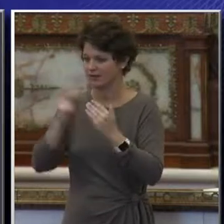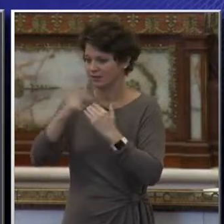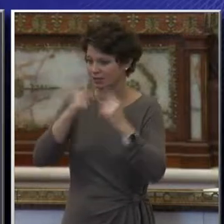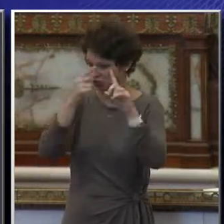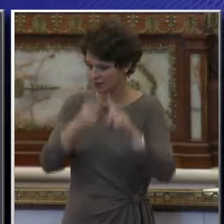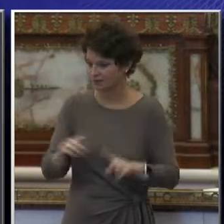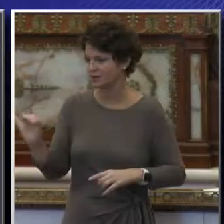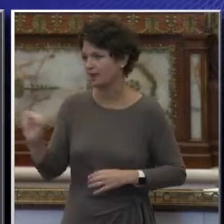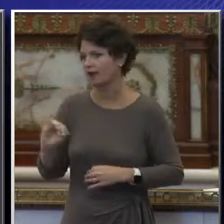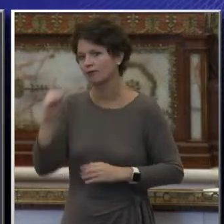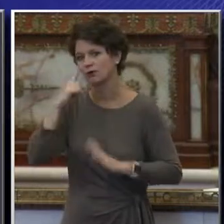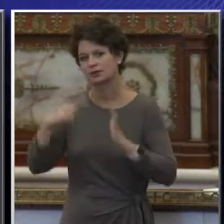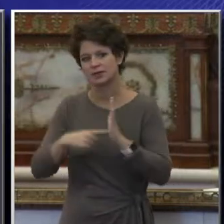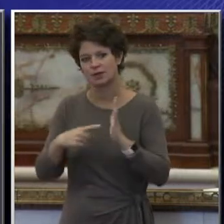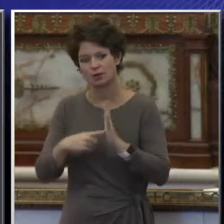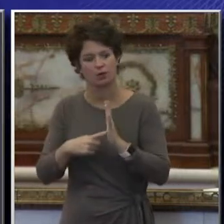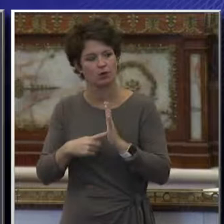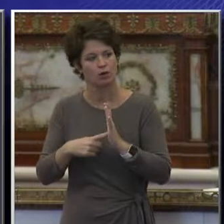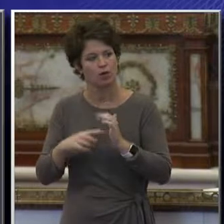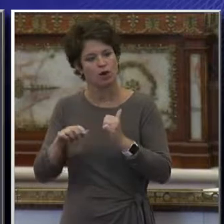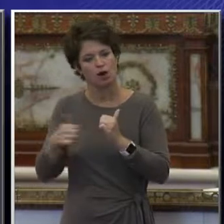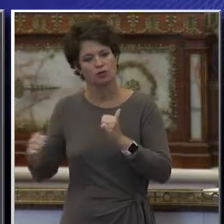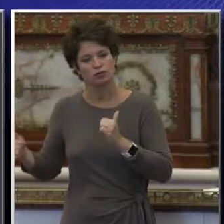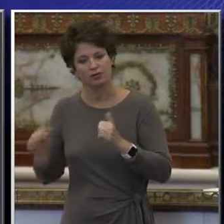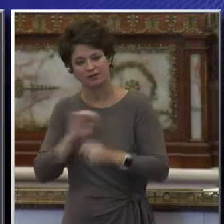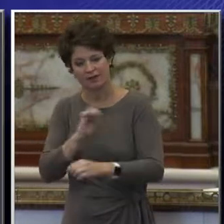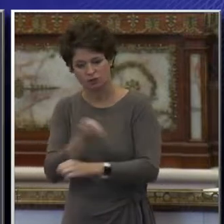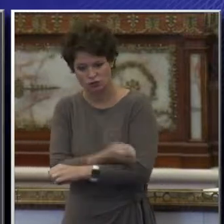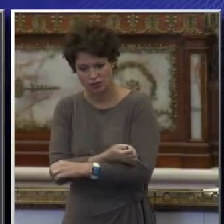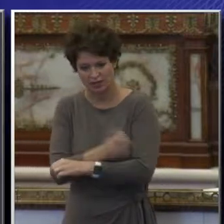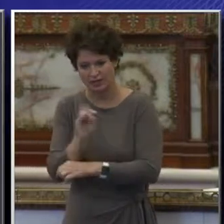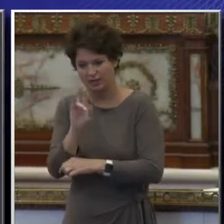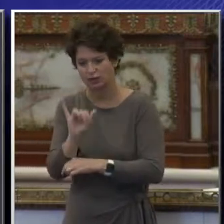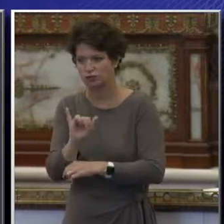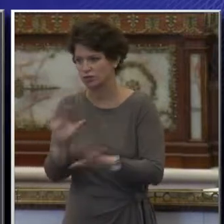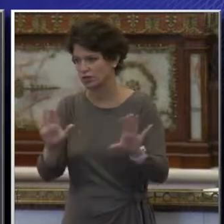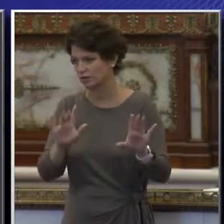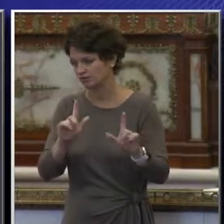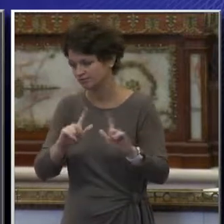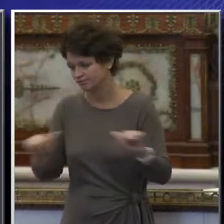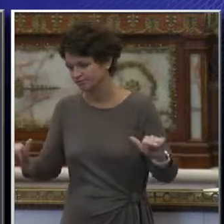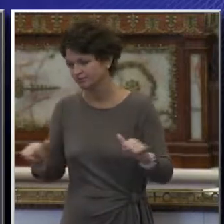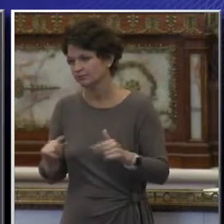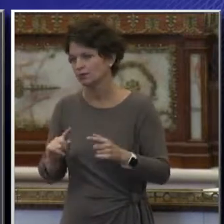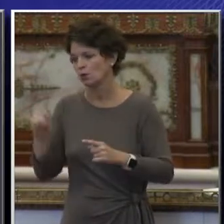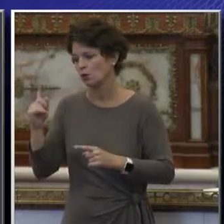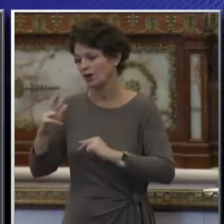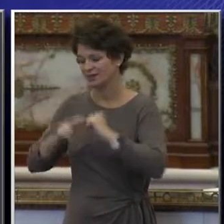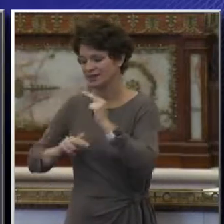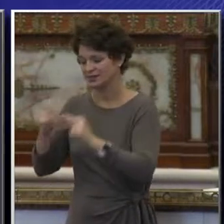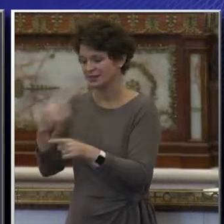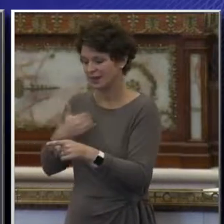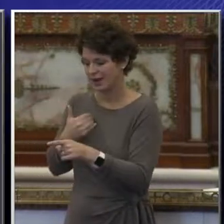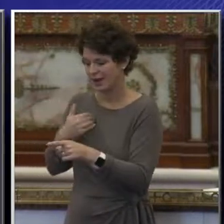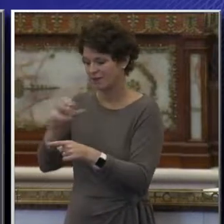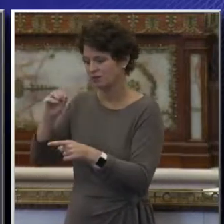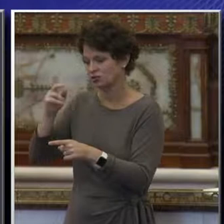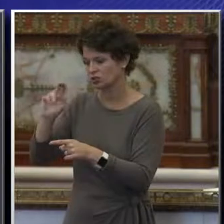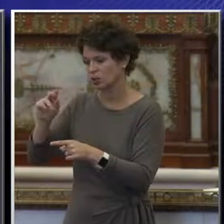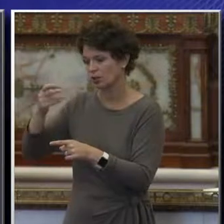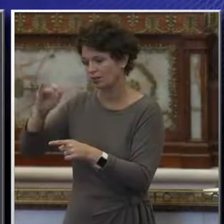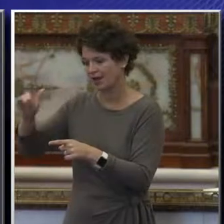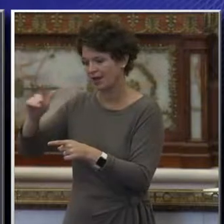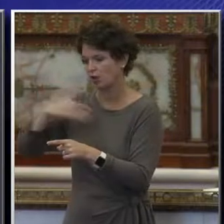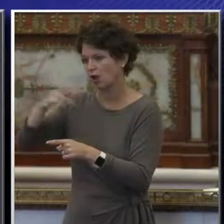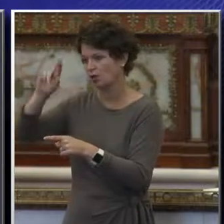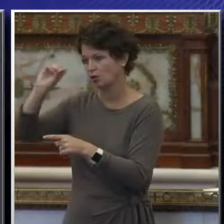such as, for example, alternative energy abilities, A lot of our facilities have solar panels on the